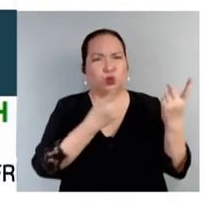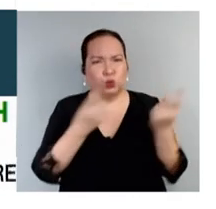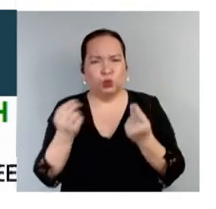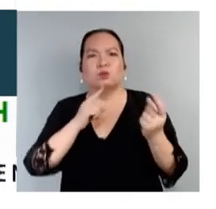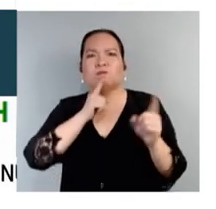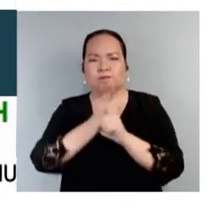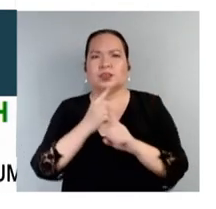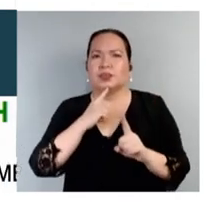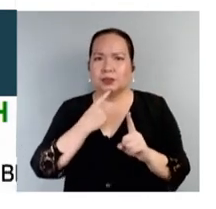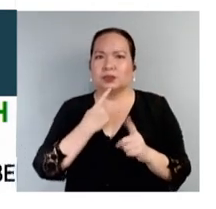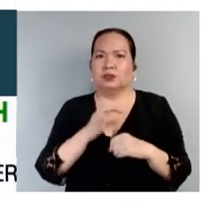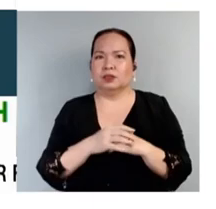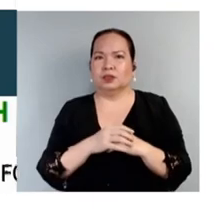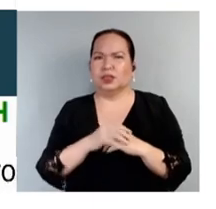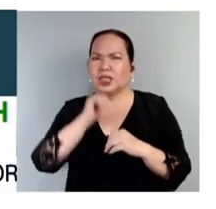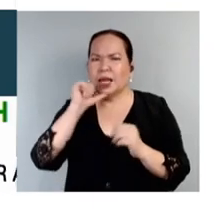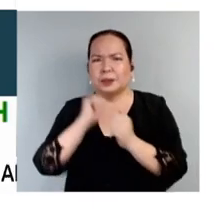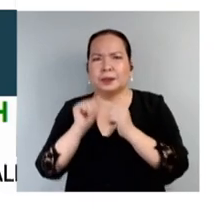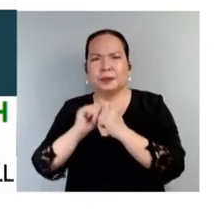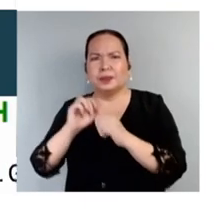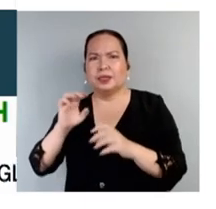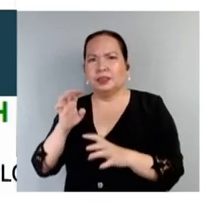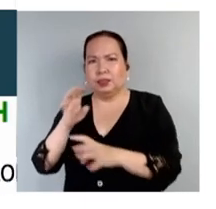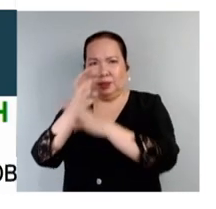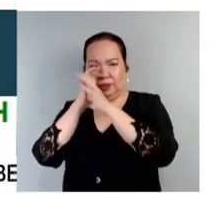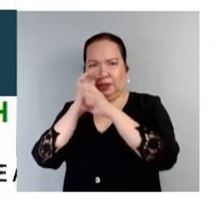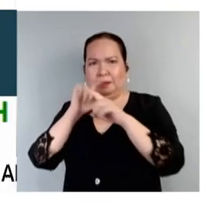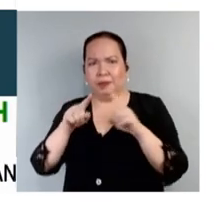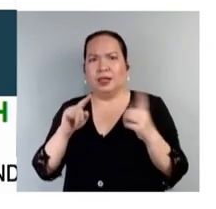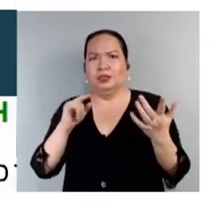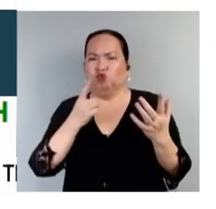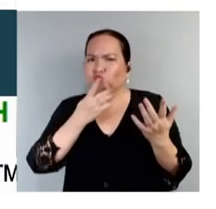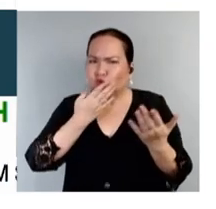and more effectively. So I don't think